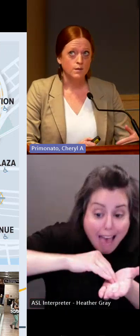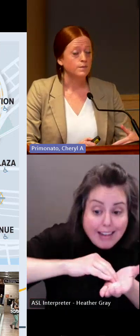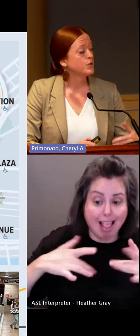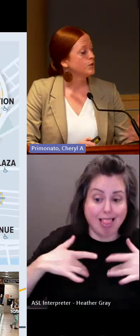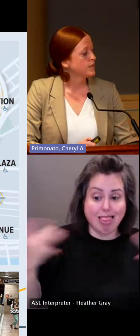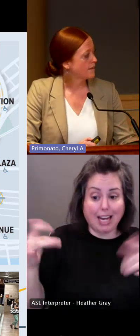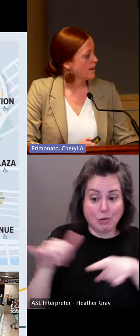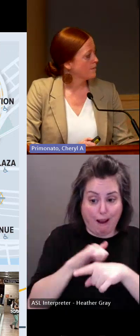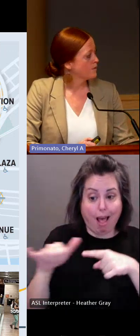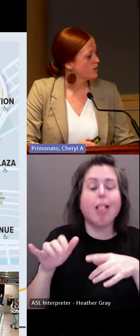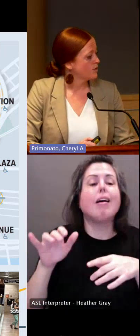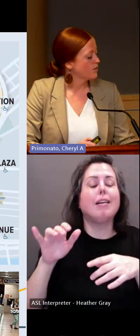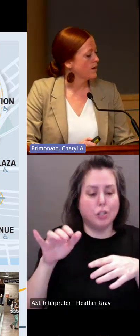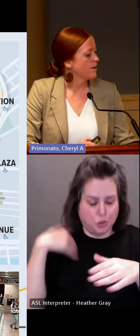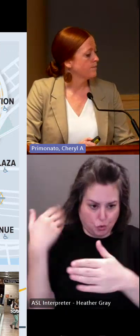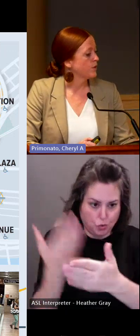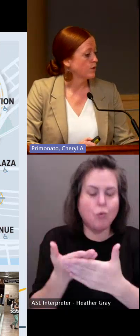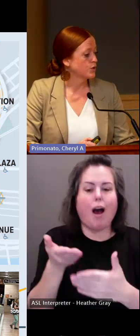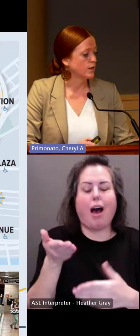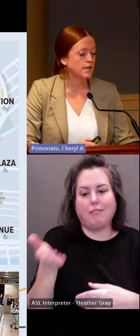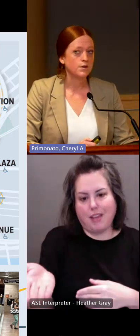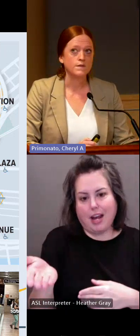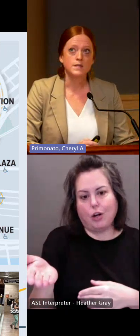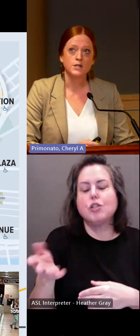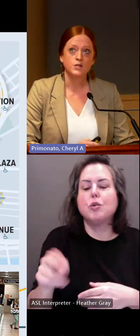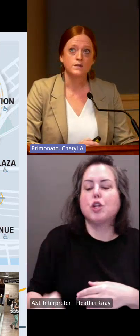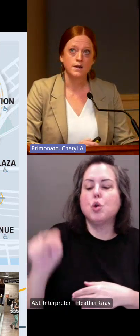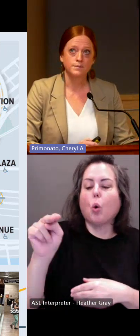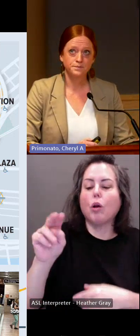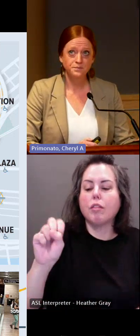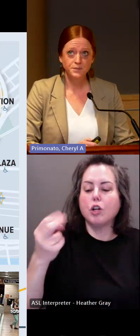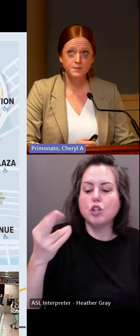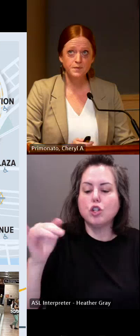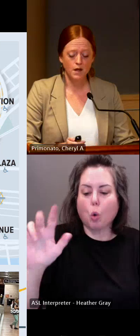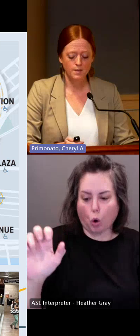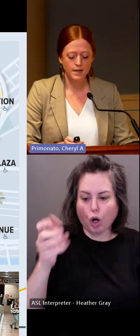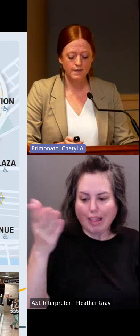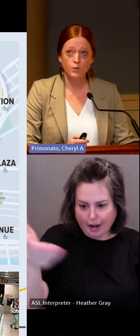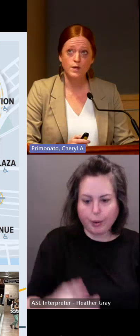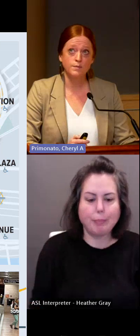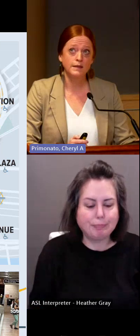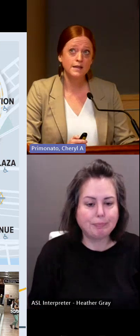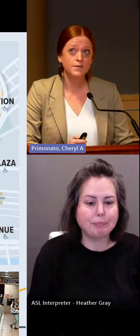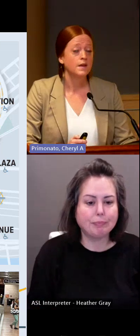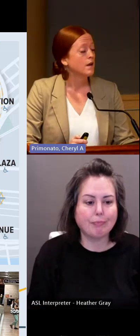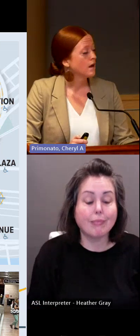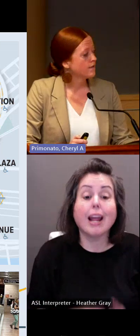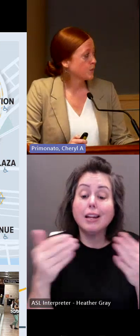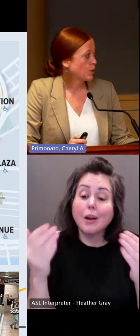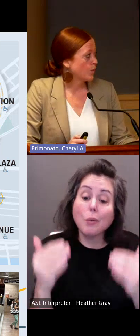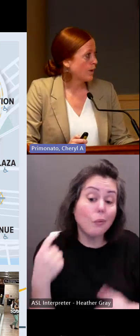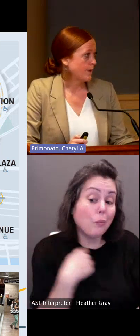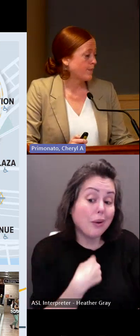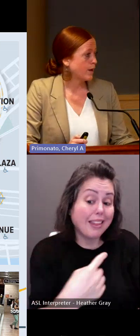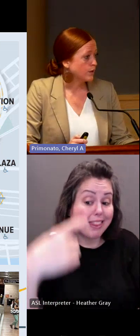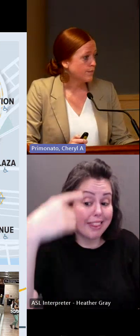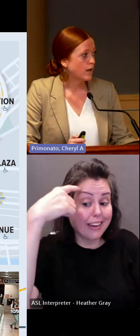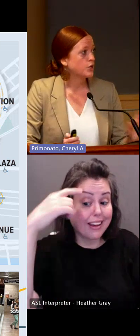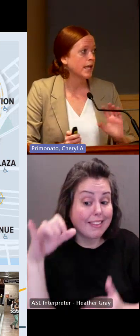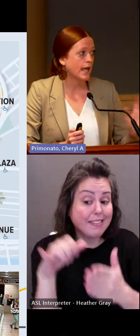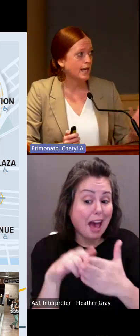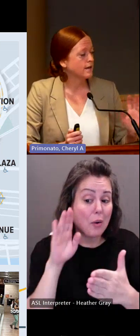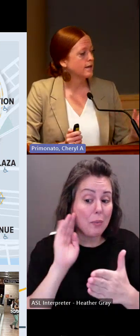rail system to take them to the North Shore, to either of the stations there. And then we believe this work will wrap up